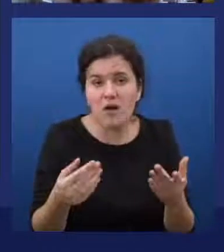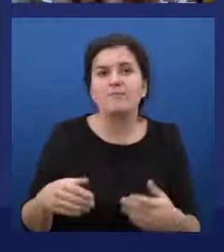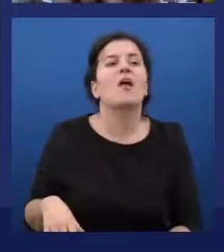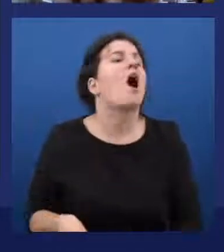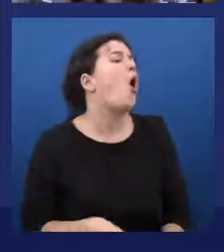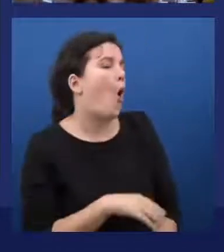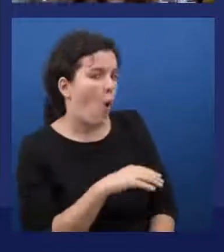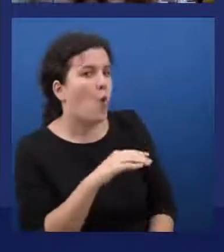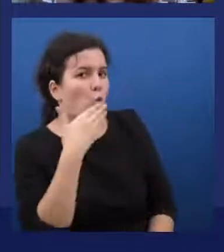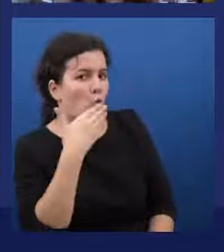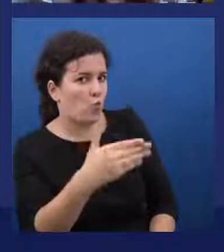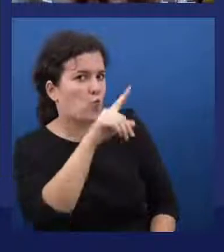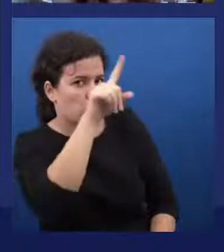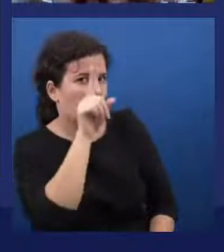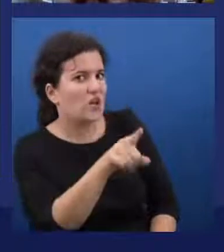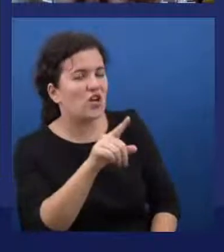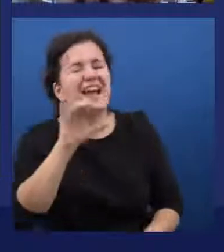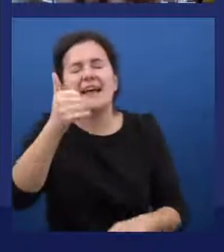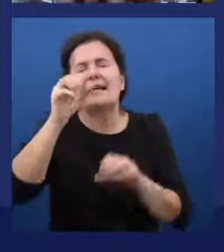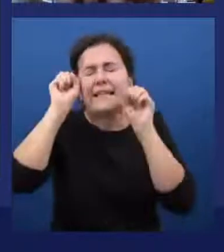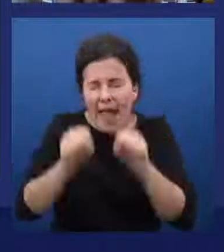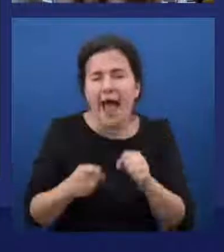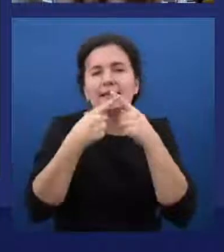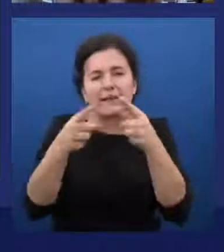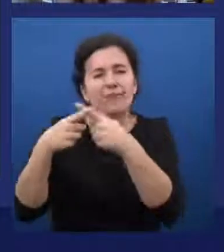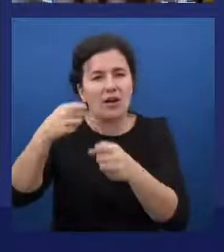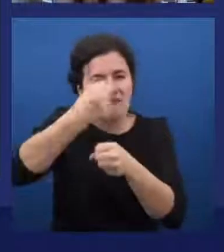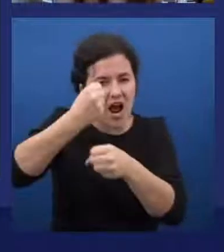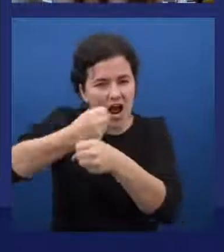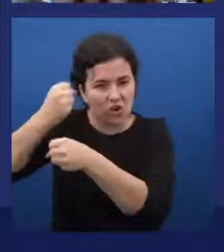have Azure Functions. Here I have an example